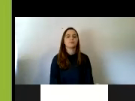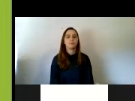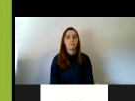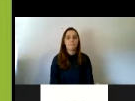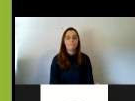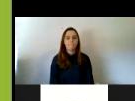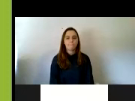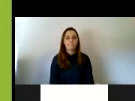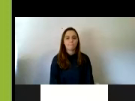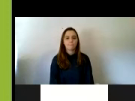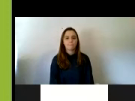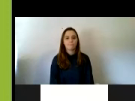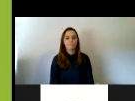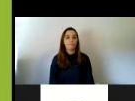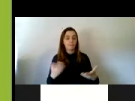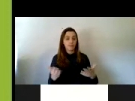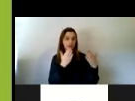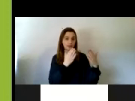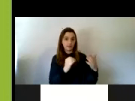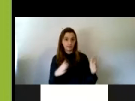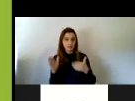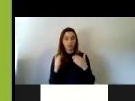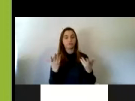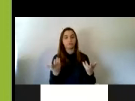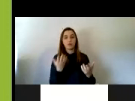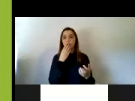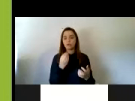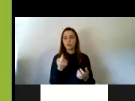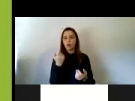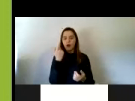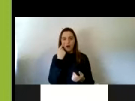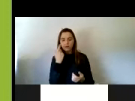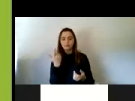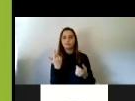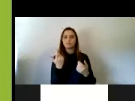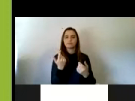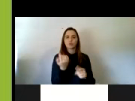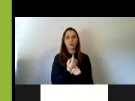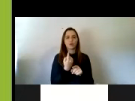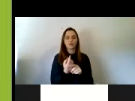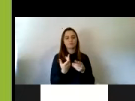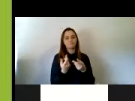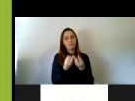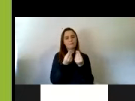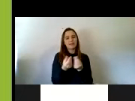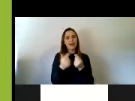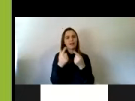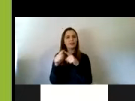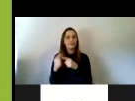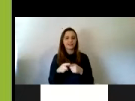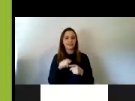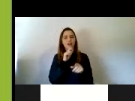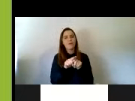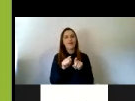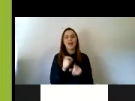During the semester, the students have tried 4 different tools. This is a very playful course, of course.